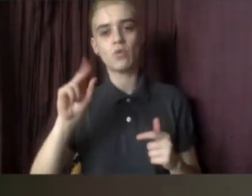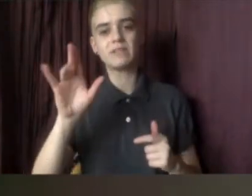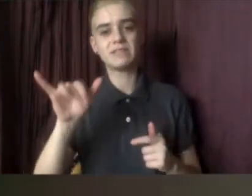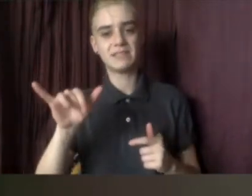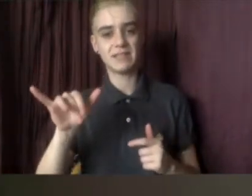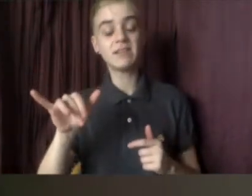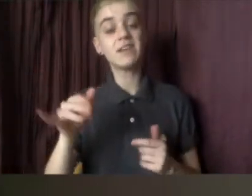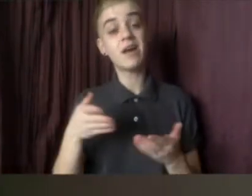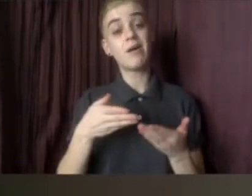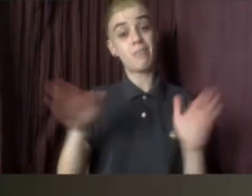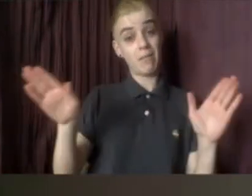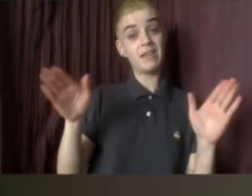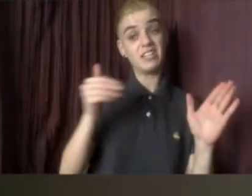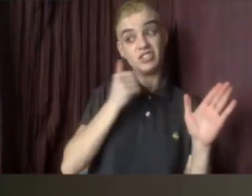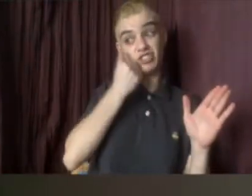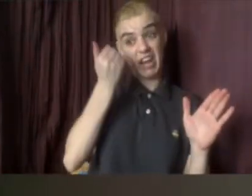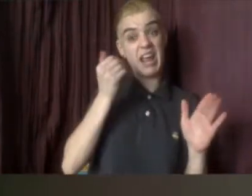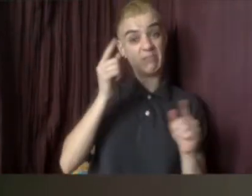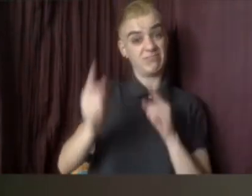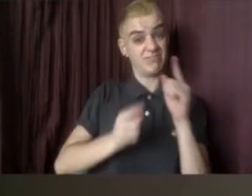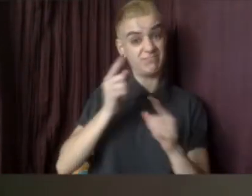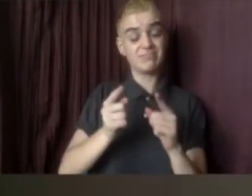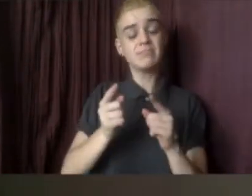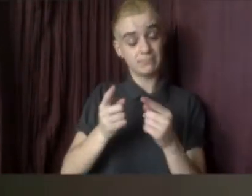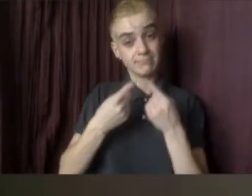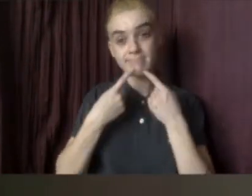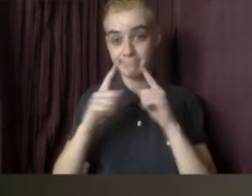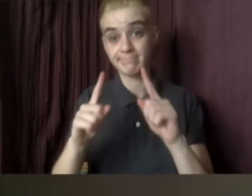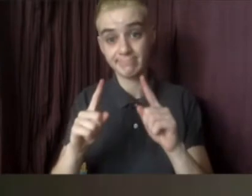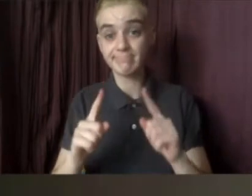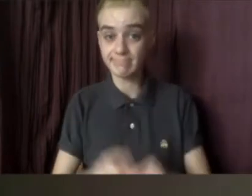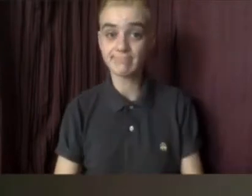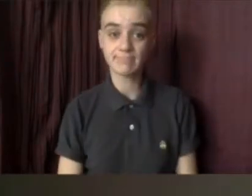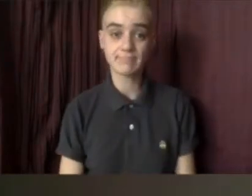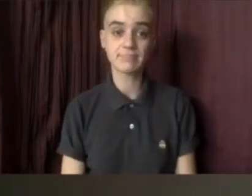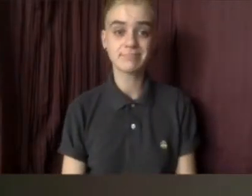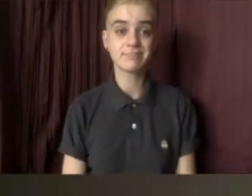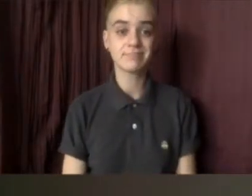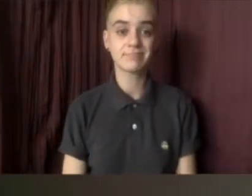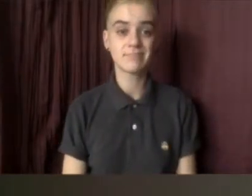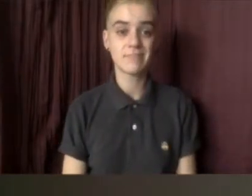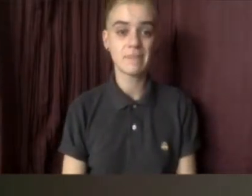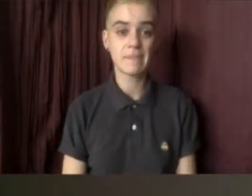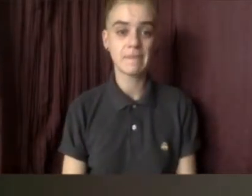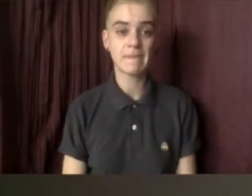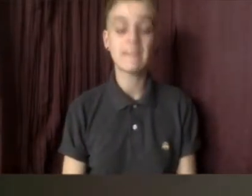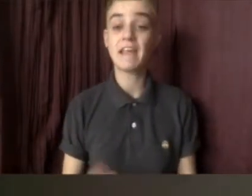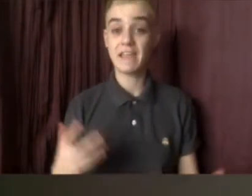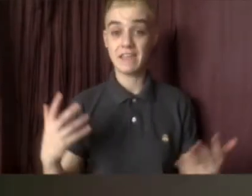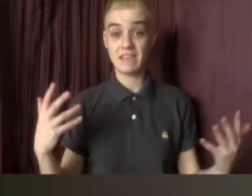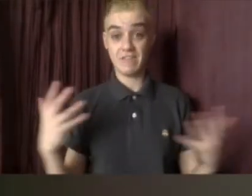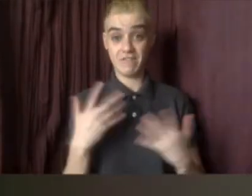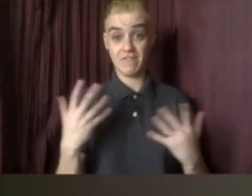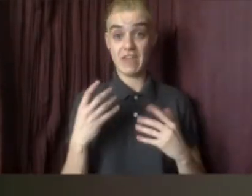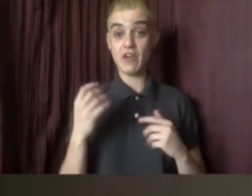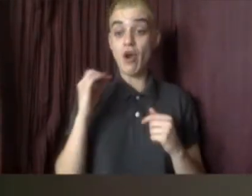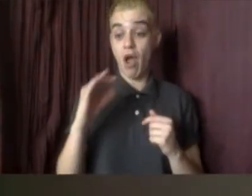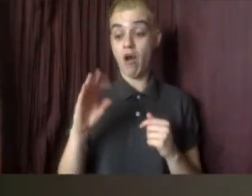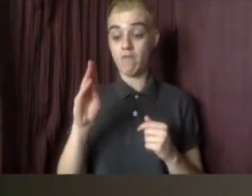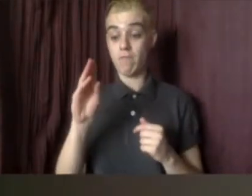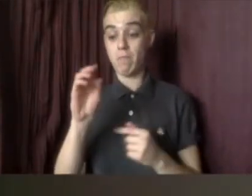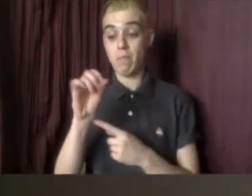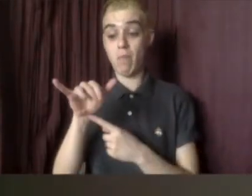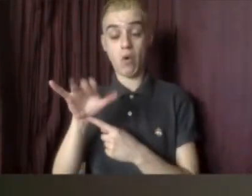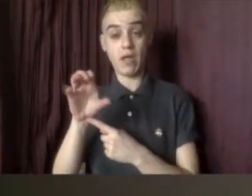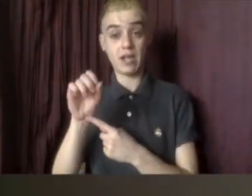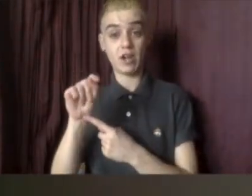out, is an amazing tool when it comes to getting that message out and amplifying the fear of it going